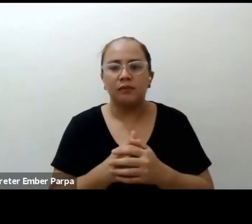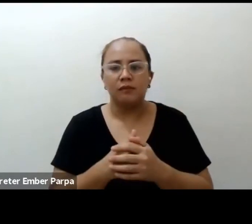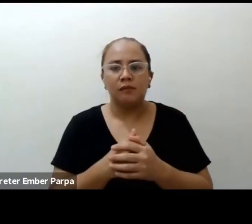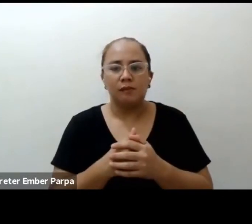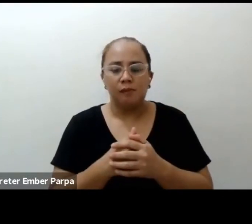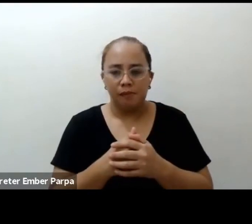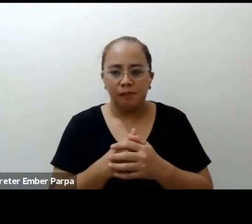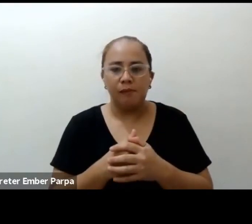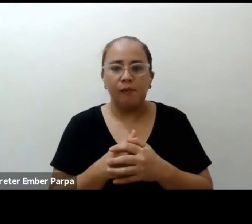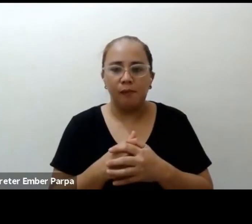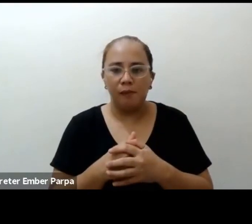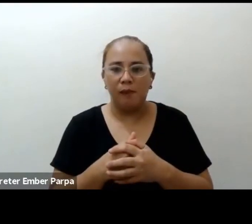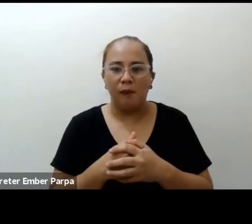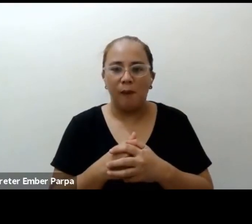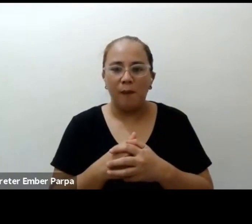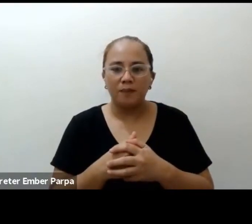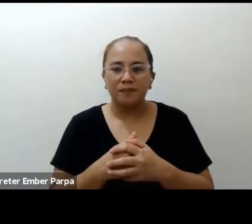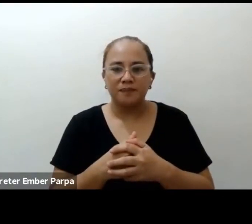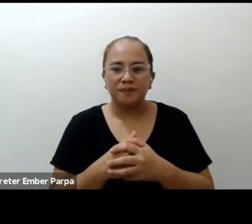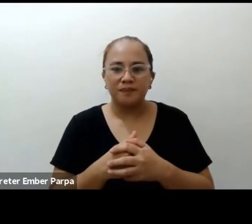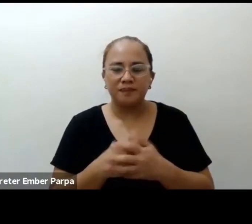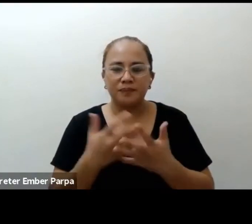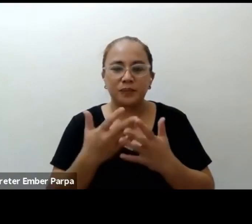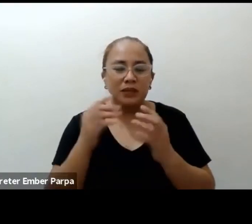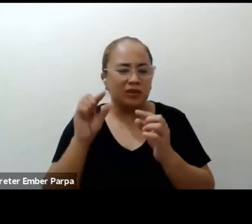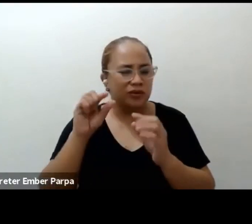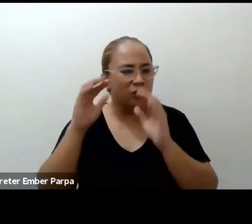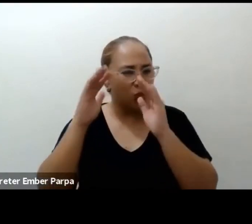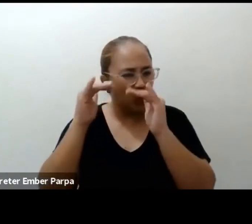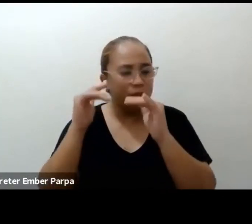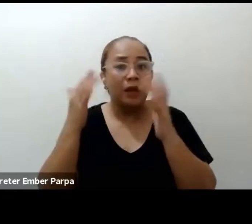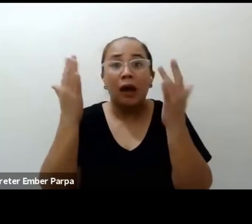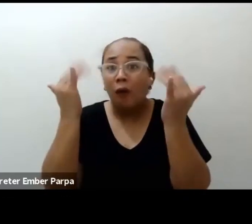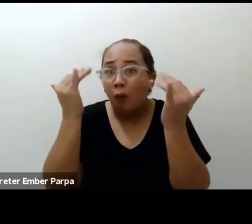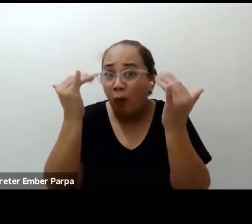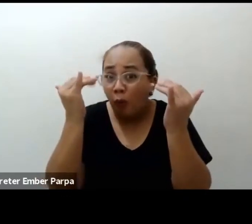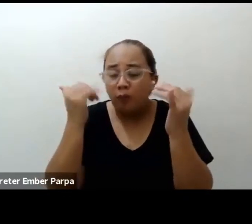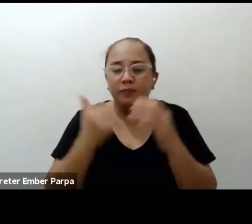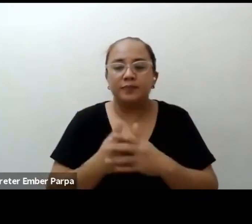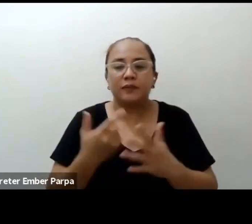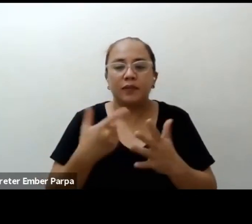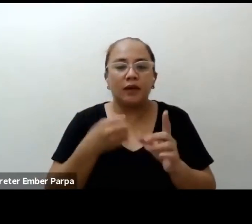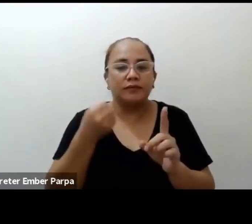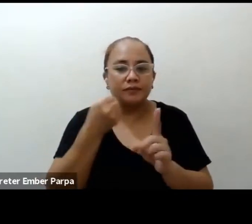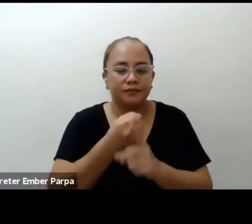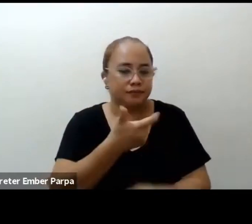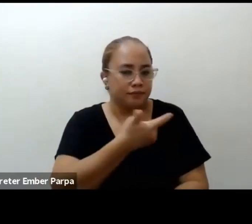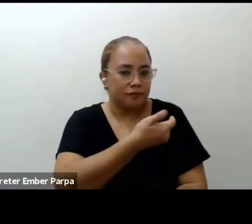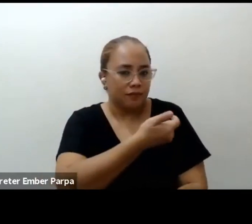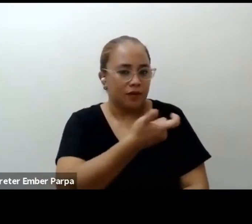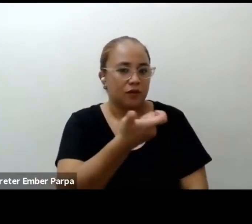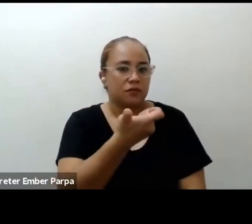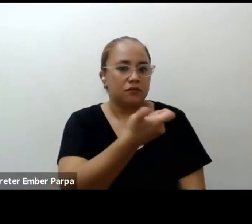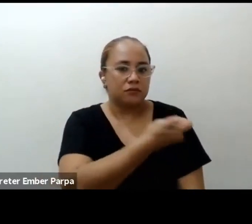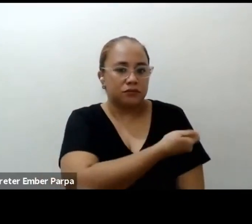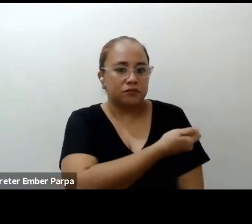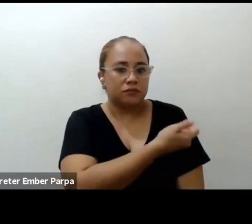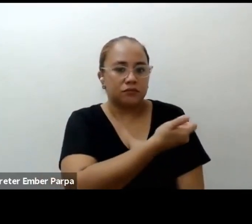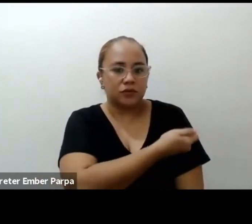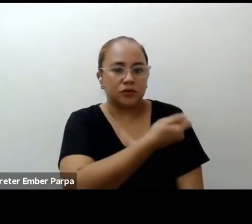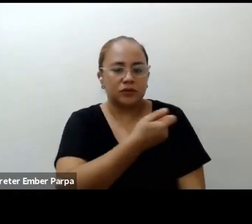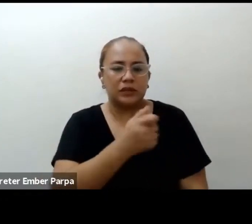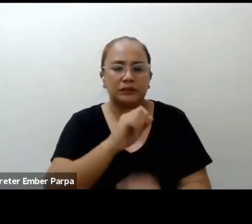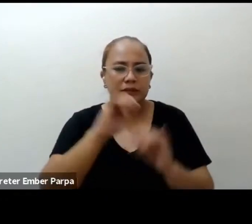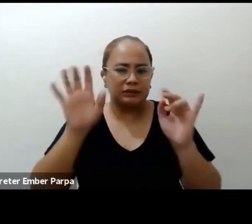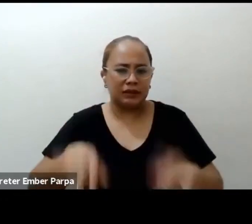and medyo glimmer of hope. Sana kung magkaroon tayo ng effective vaccination system. But I did very quick